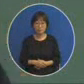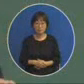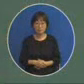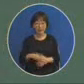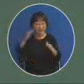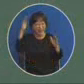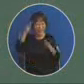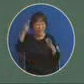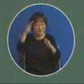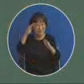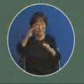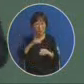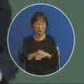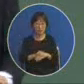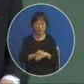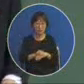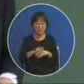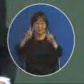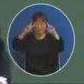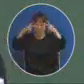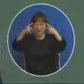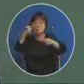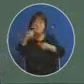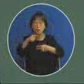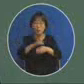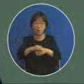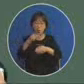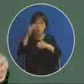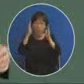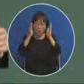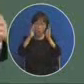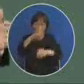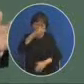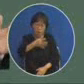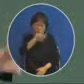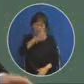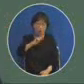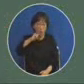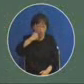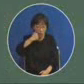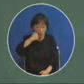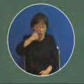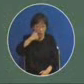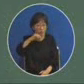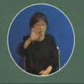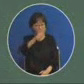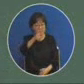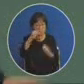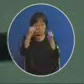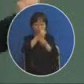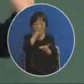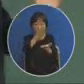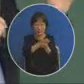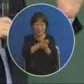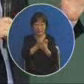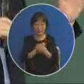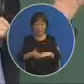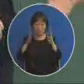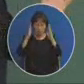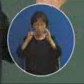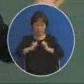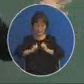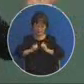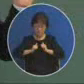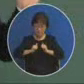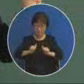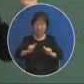A lot of people have these delusions and misunderstandings. A lot of students have this misunderstanding saying, my studies are so difficult. That's not the case. Instead of prayer, do your best.